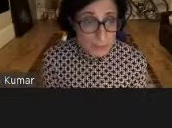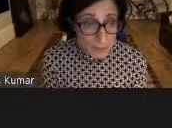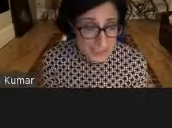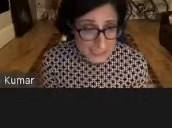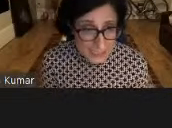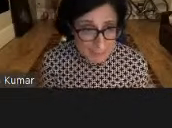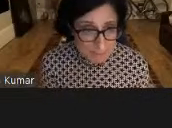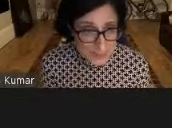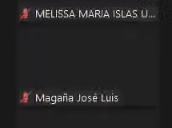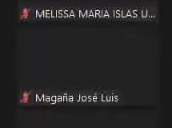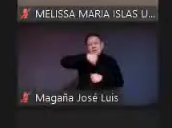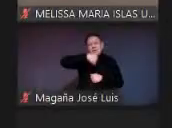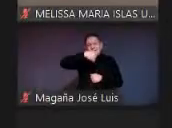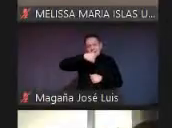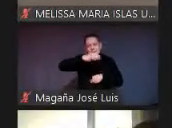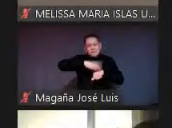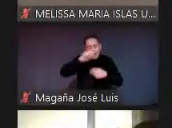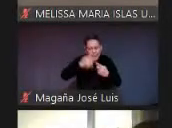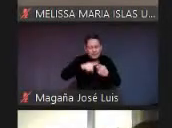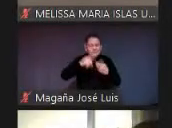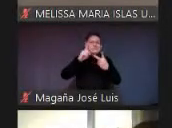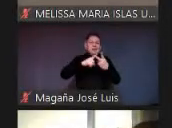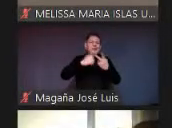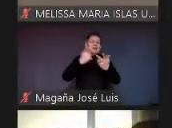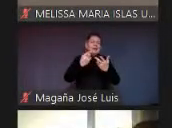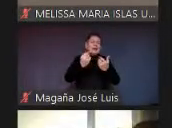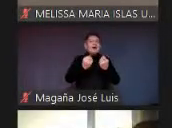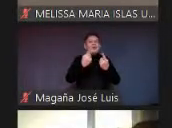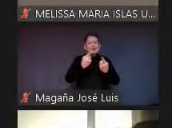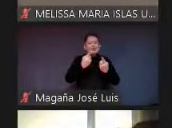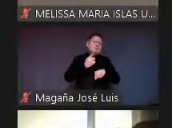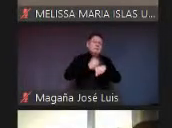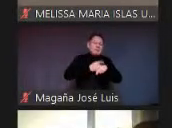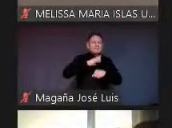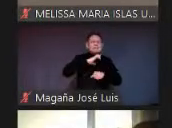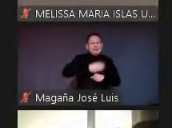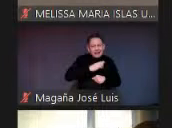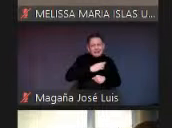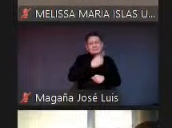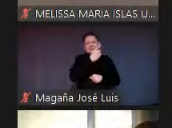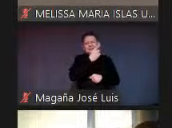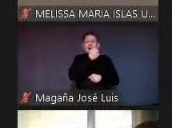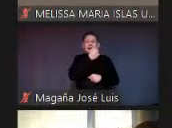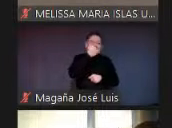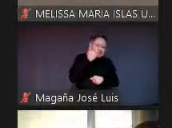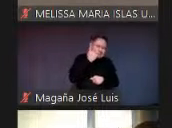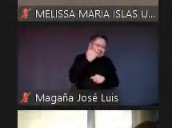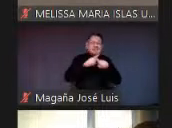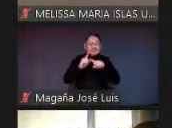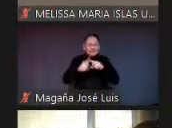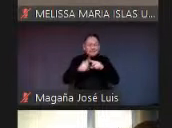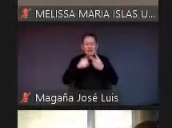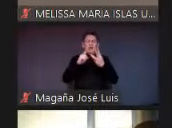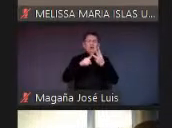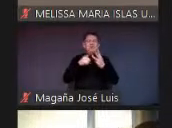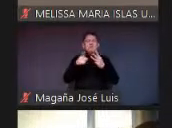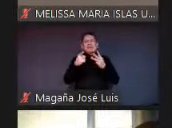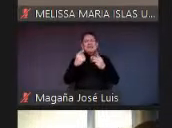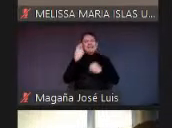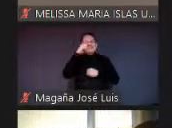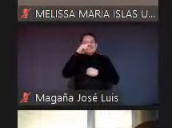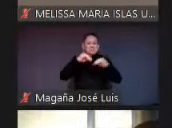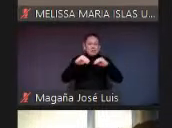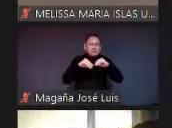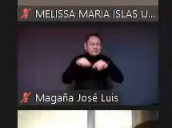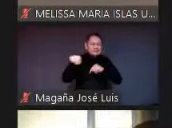and multimorbidity. We've mentioned COVID a number of times in these forums, but we've now got a new